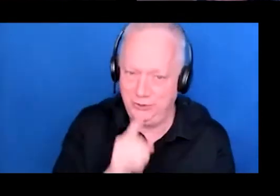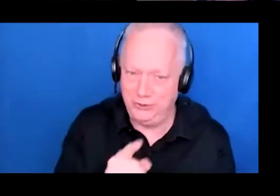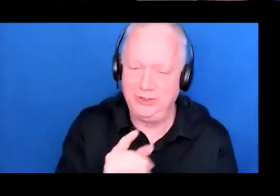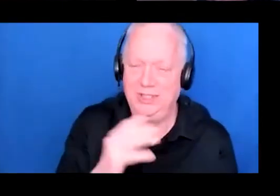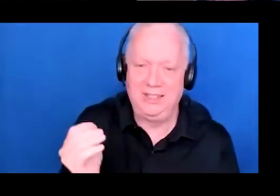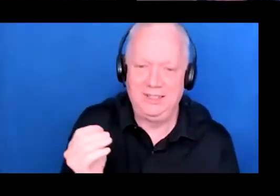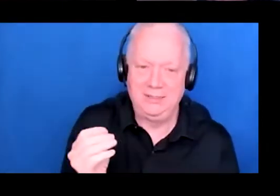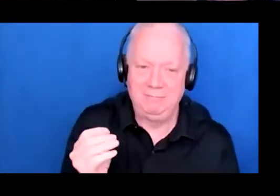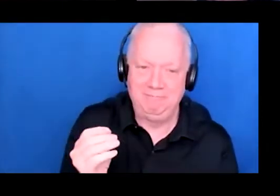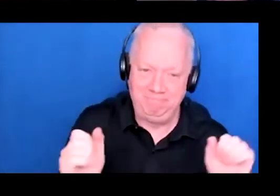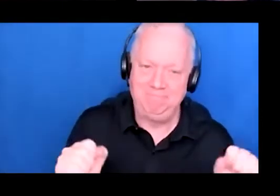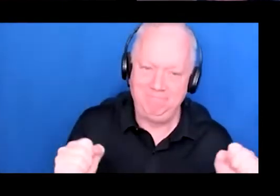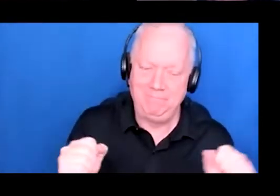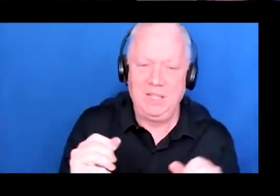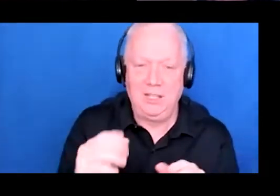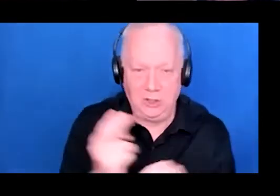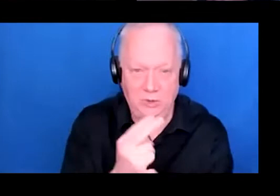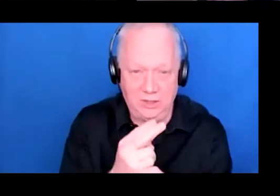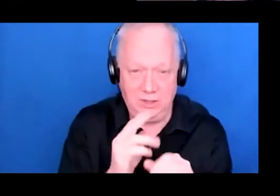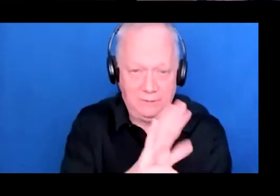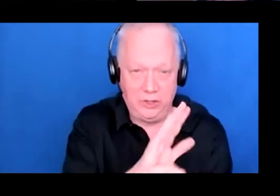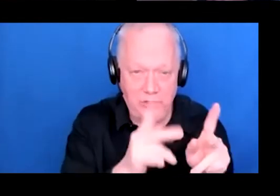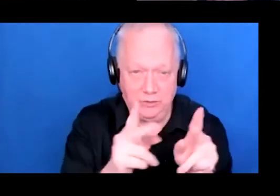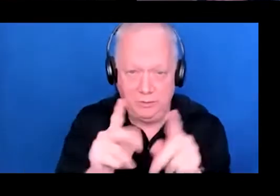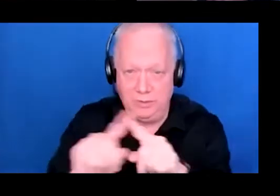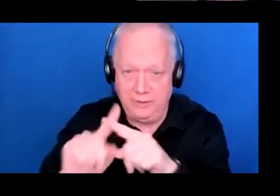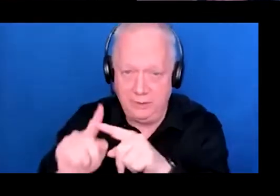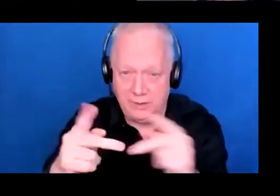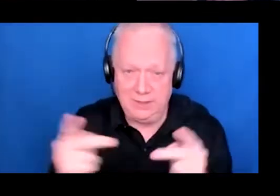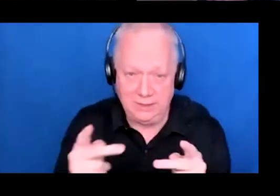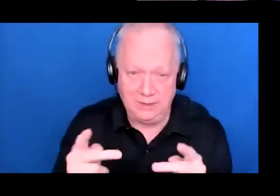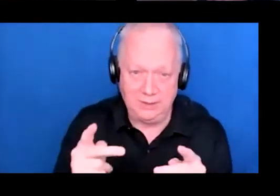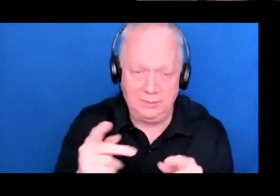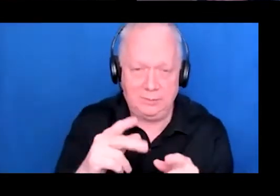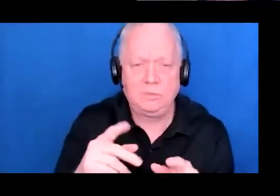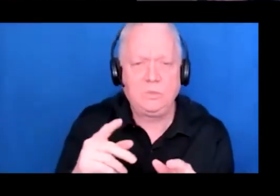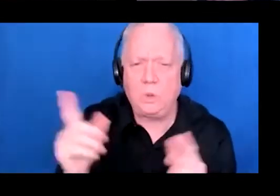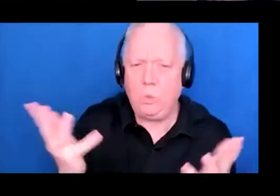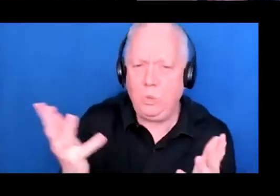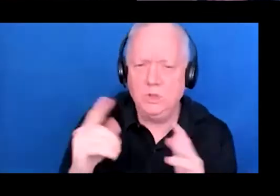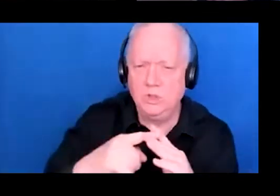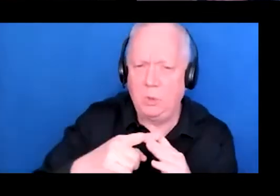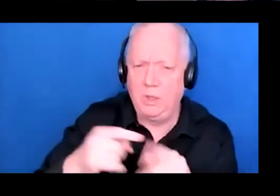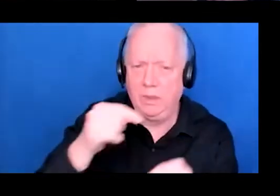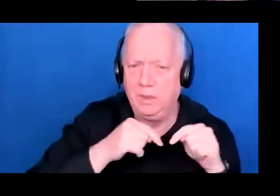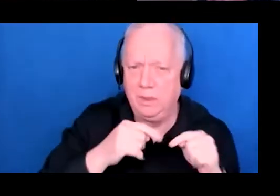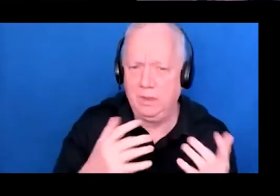and using footage from all sorts of different sources. What did you start off with? I